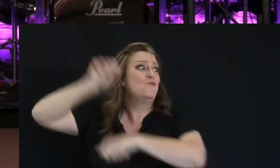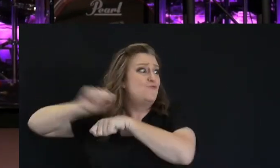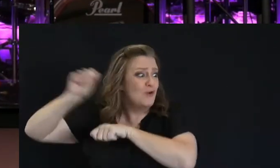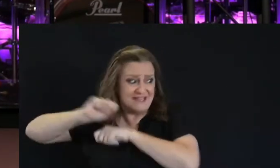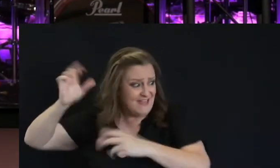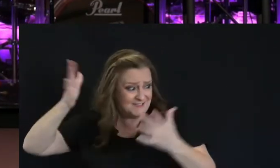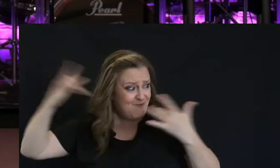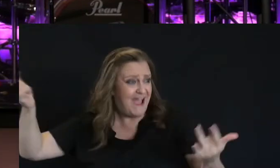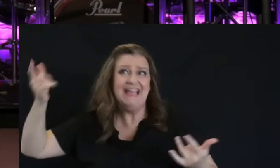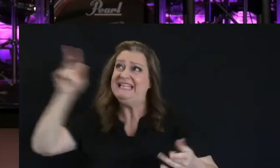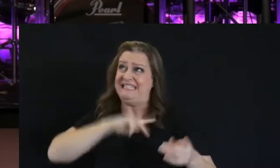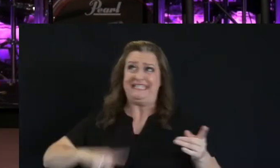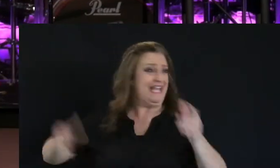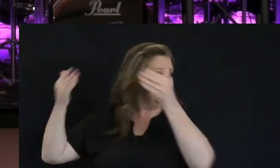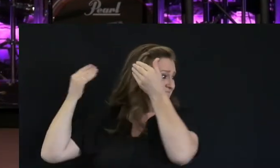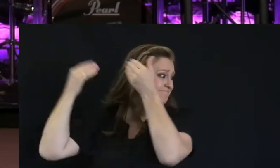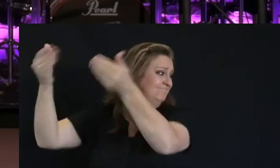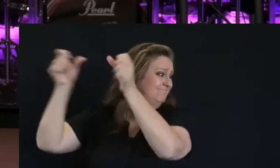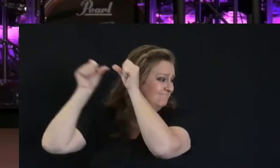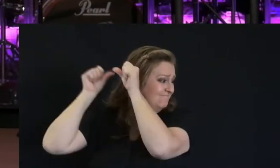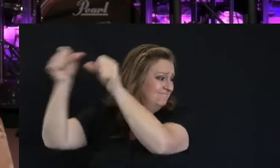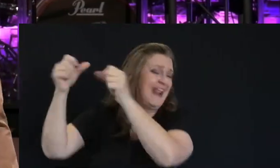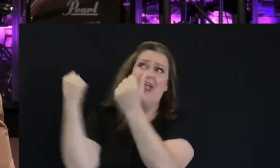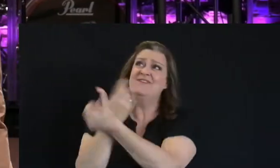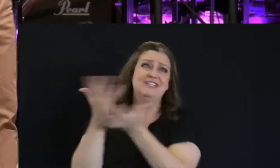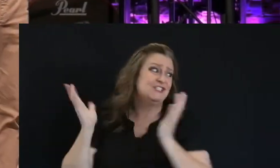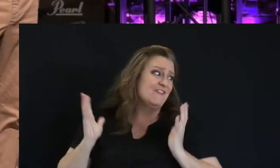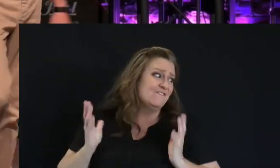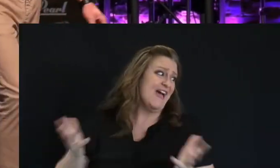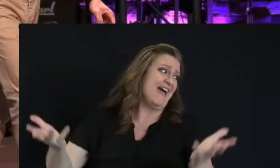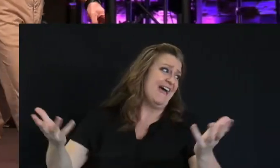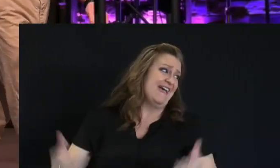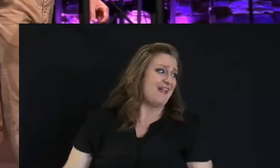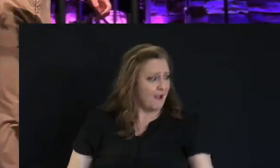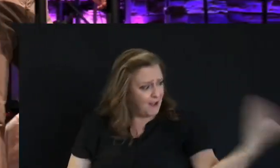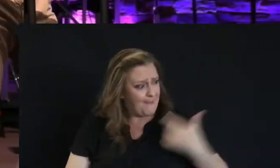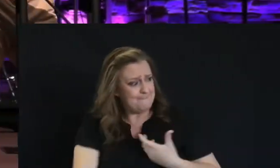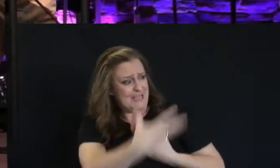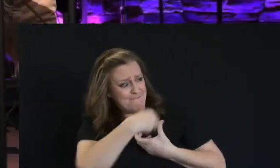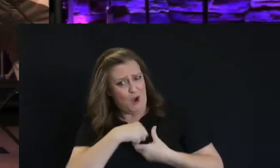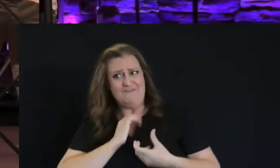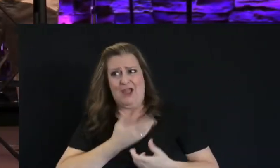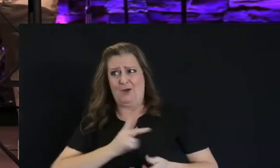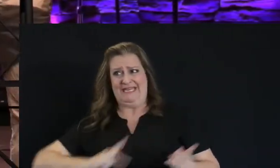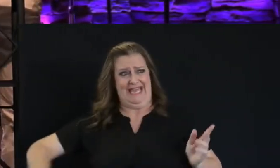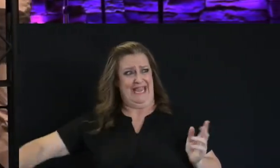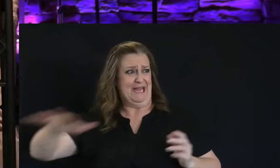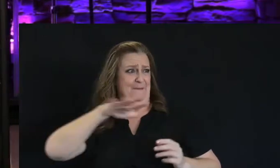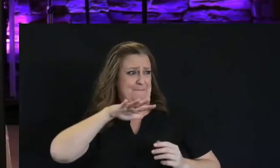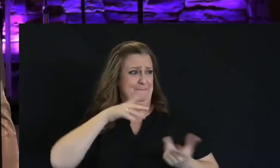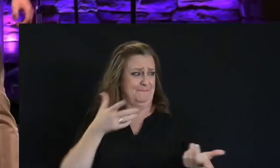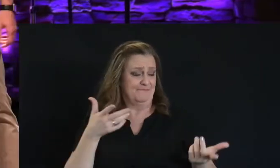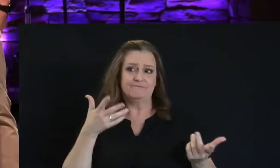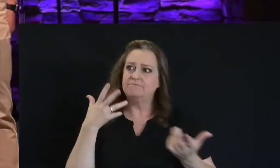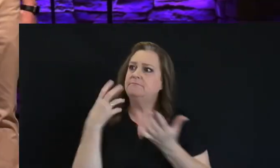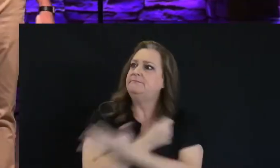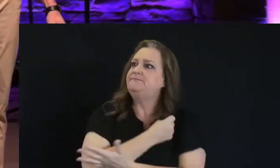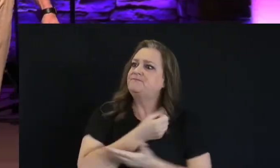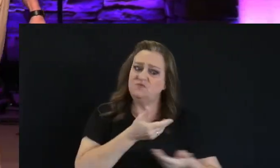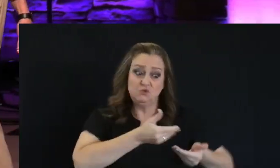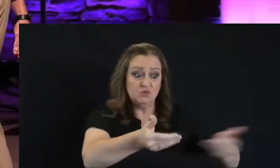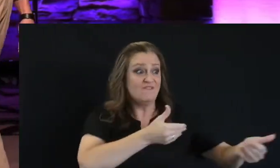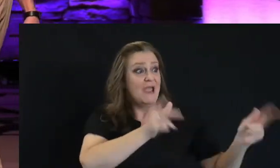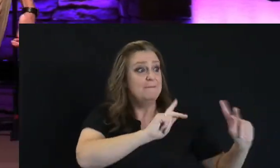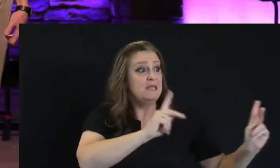his kingdom's advancing. Everything's just fine. Come and be a part of this kingdom. It's an awesome opportunity to invite people out